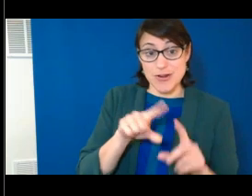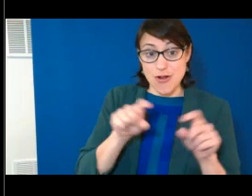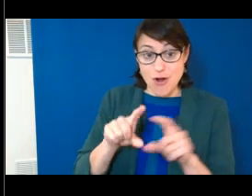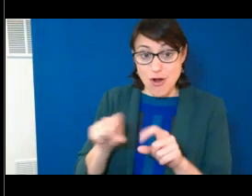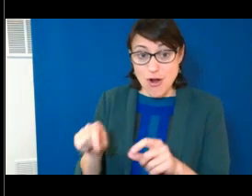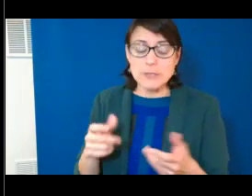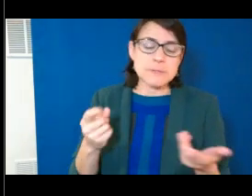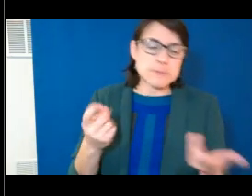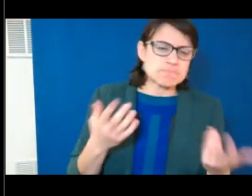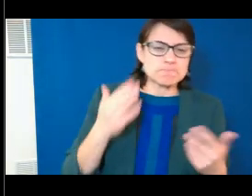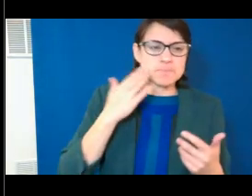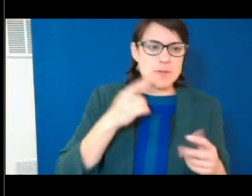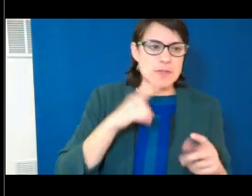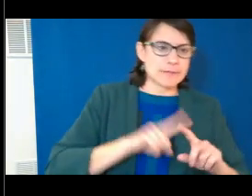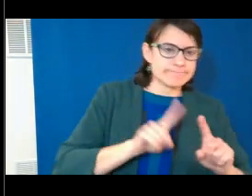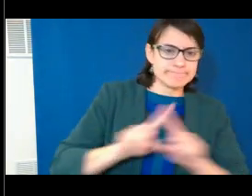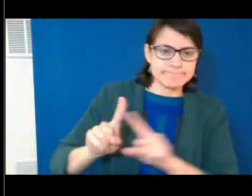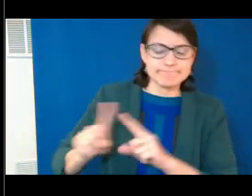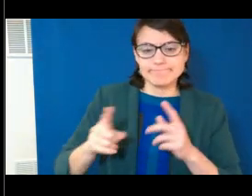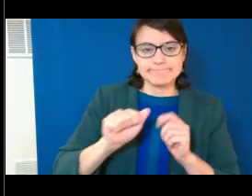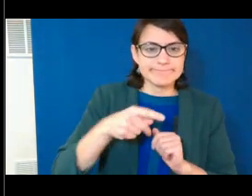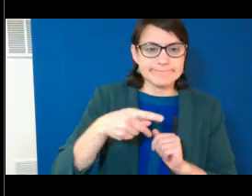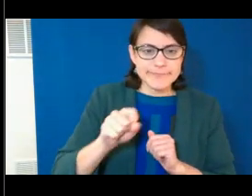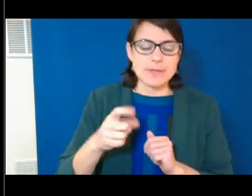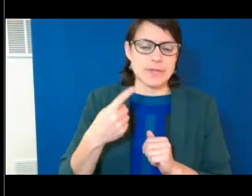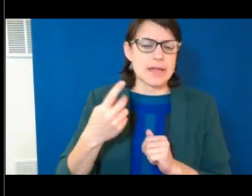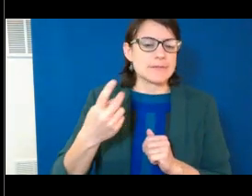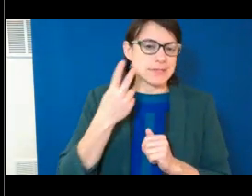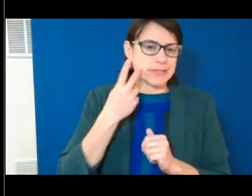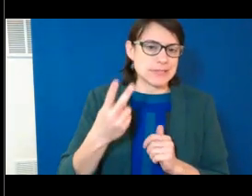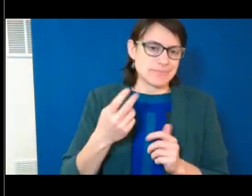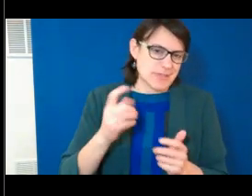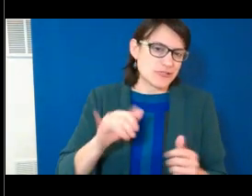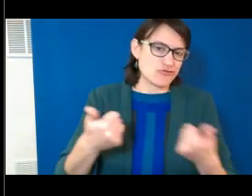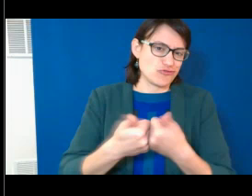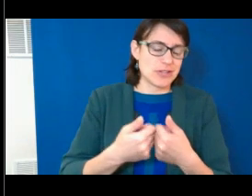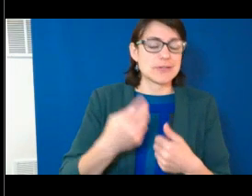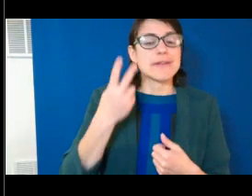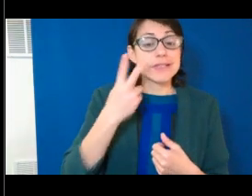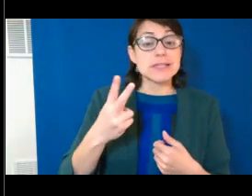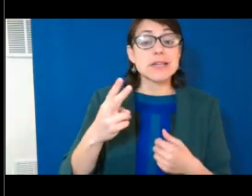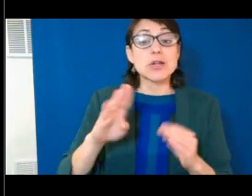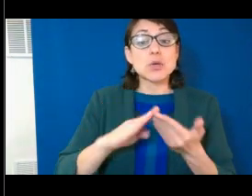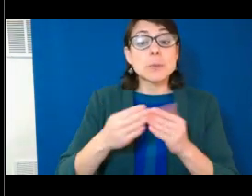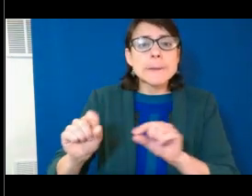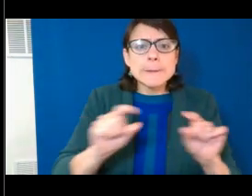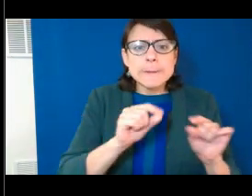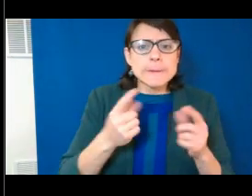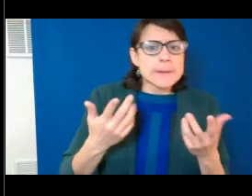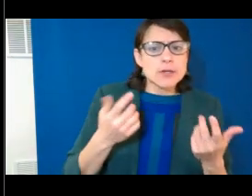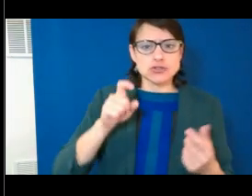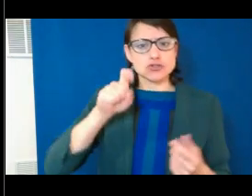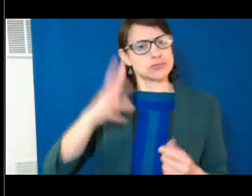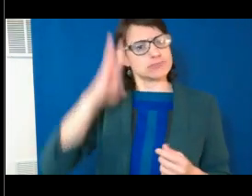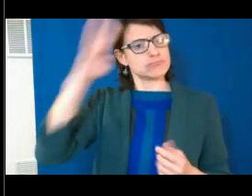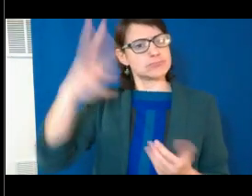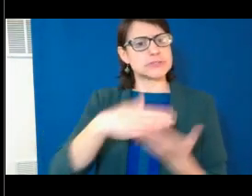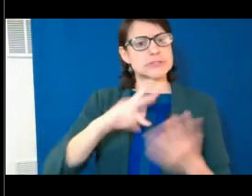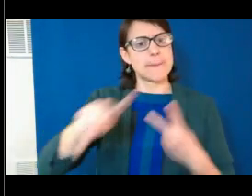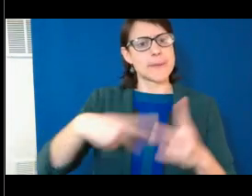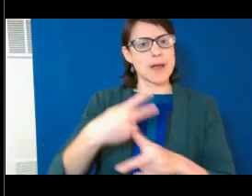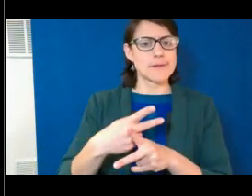lot of talk in the community about trying to sort of come up with some sort of homogenizing, I